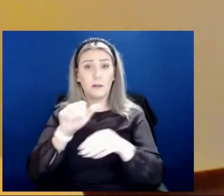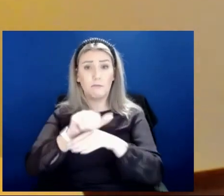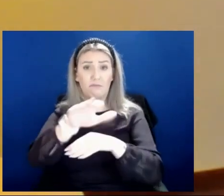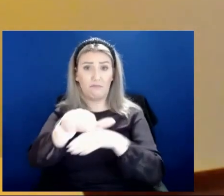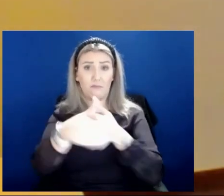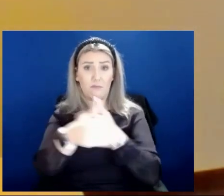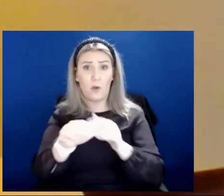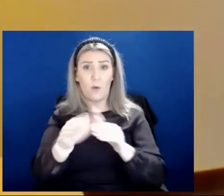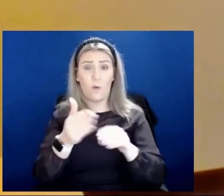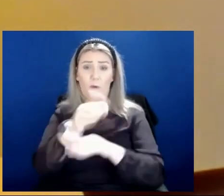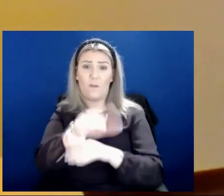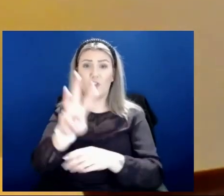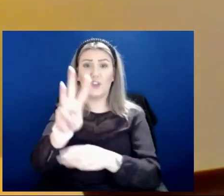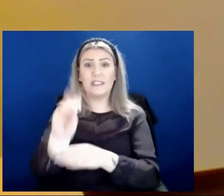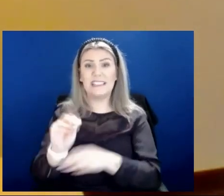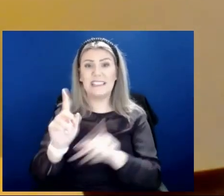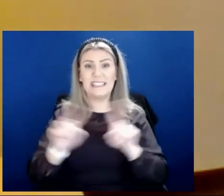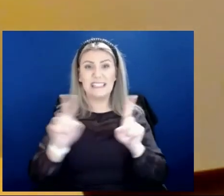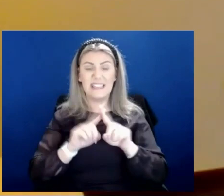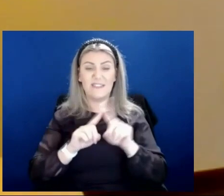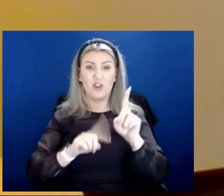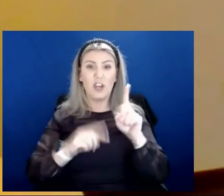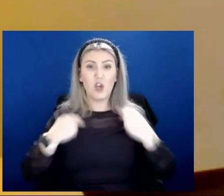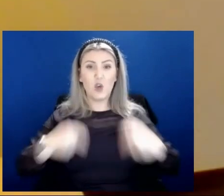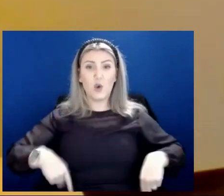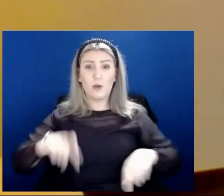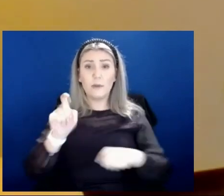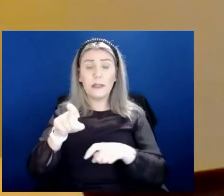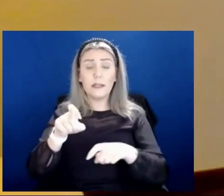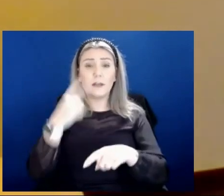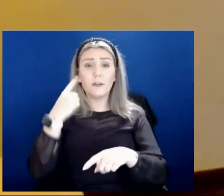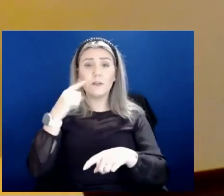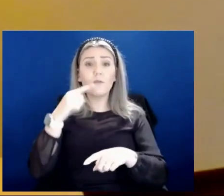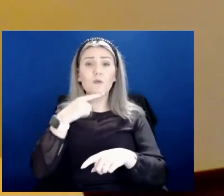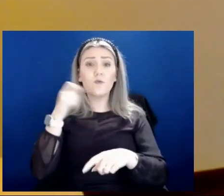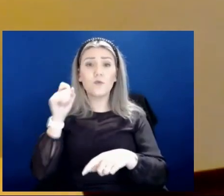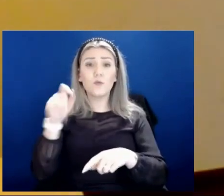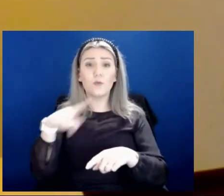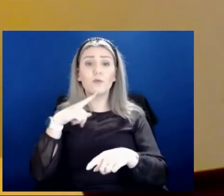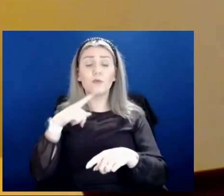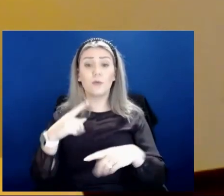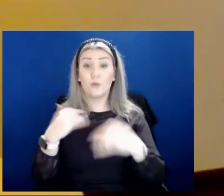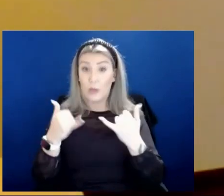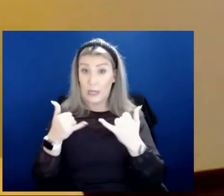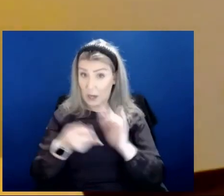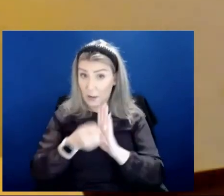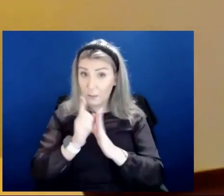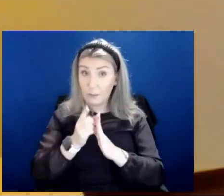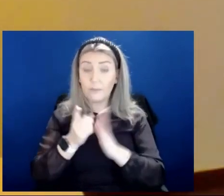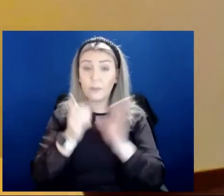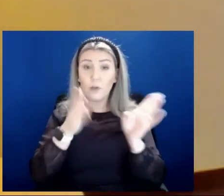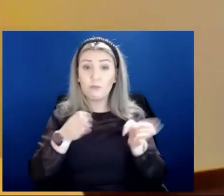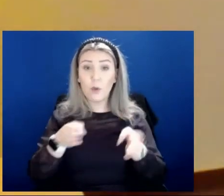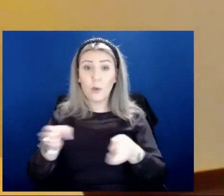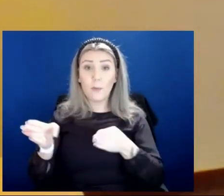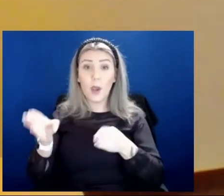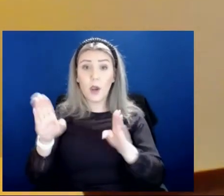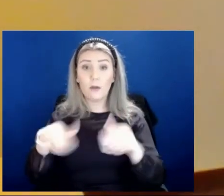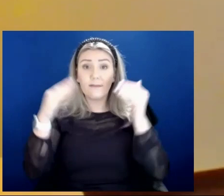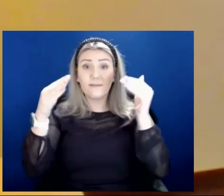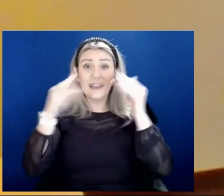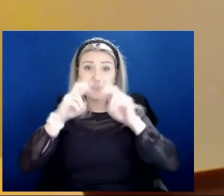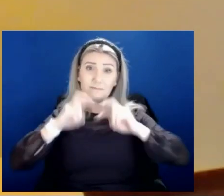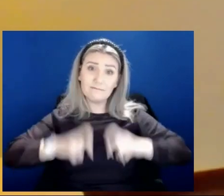60 different shipments of humanitarian aid to Ukraine. At this moment, we are preparing an advanced assessment